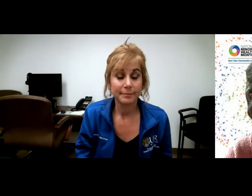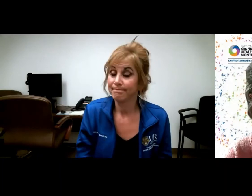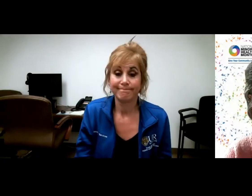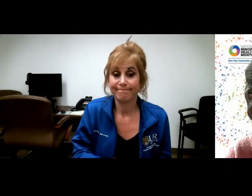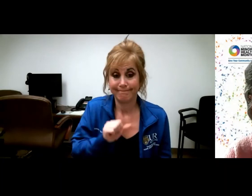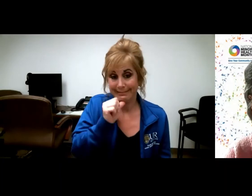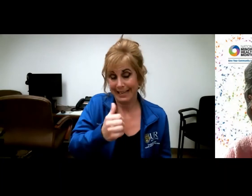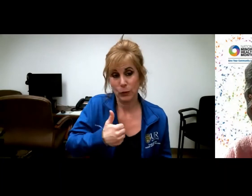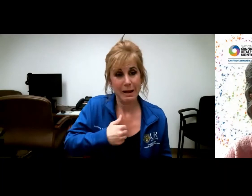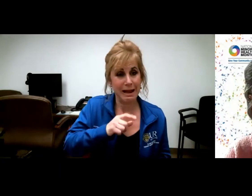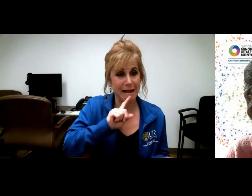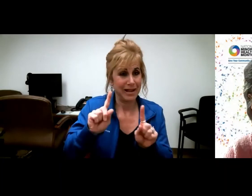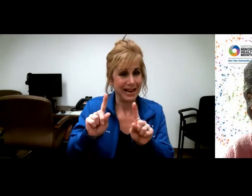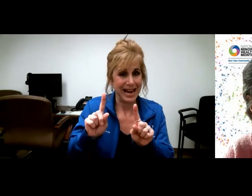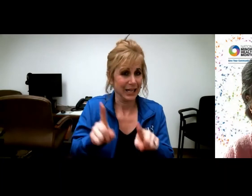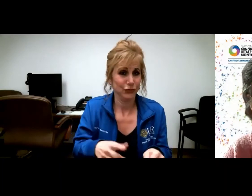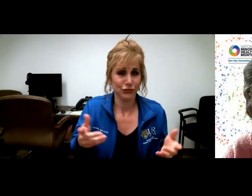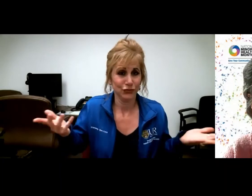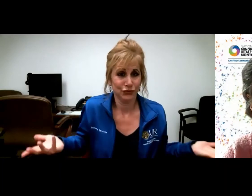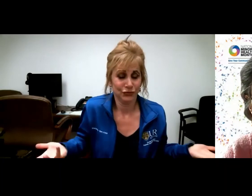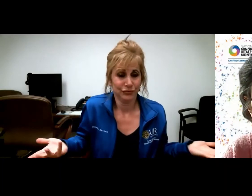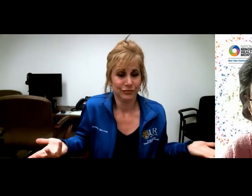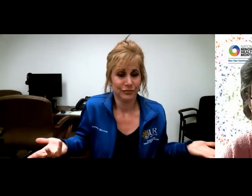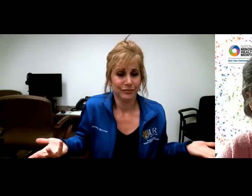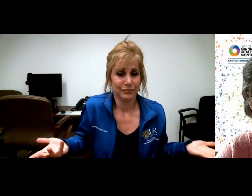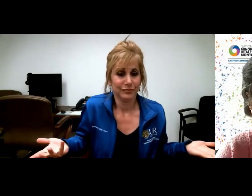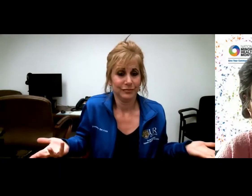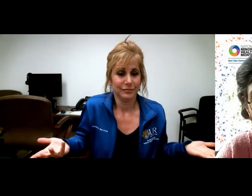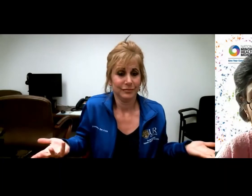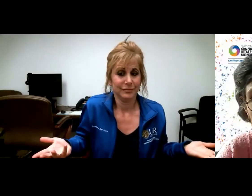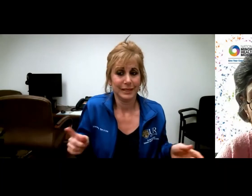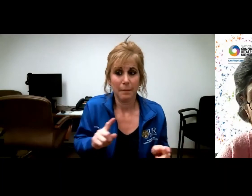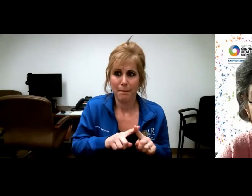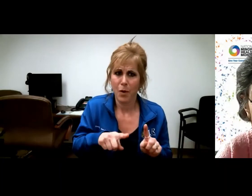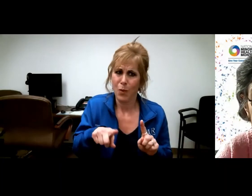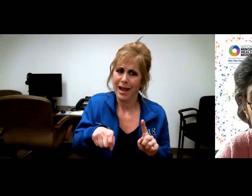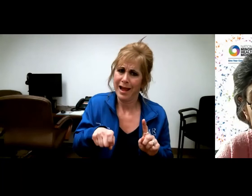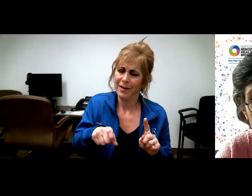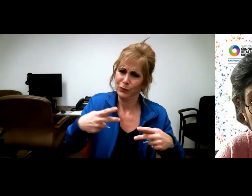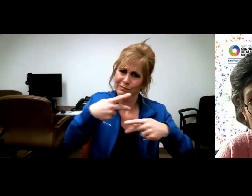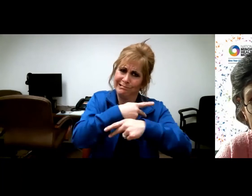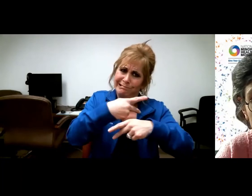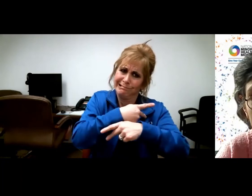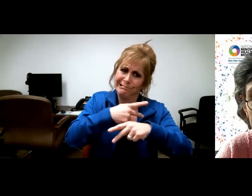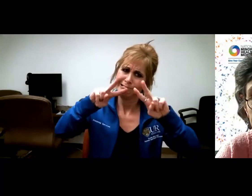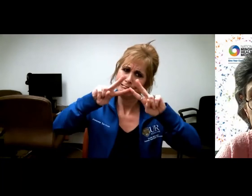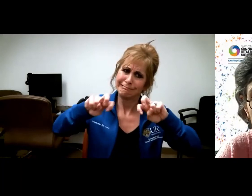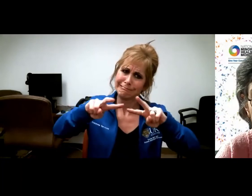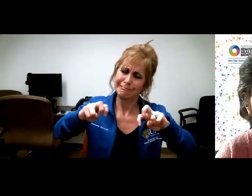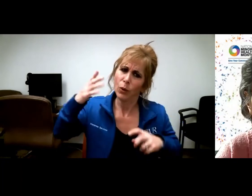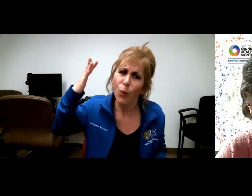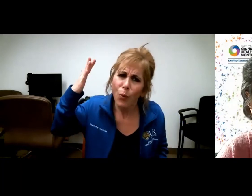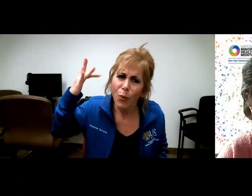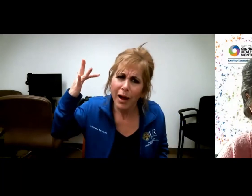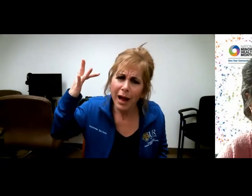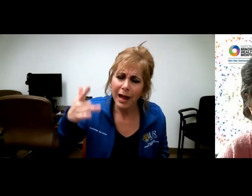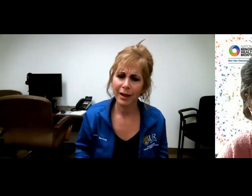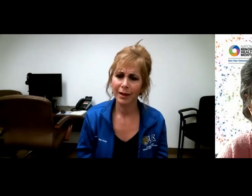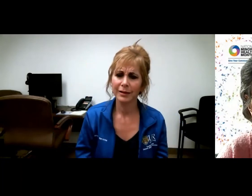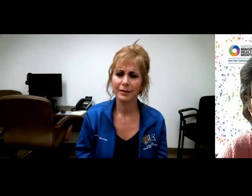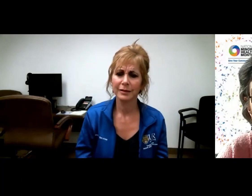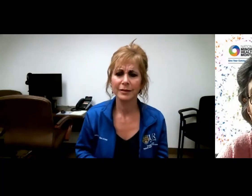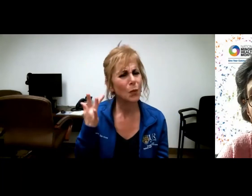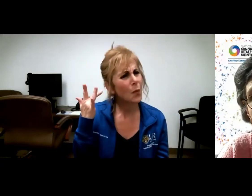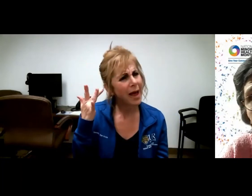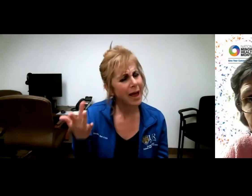point out to really a difference that we need to tackle. We need to understand why those happen.